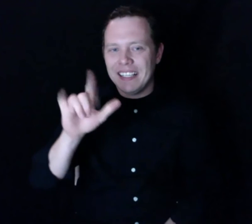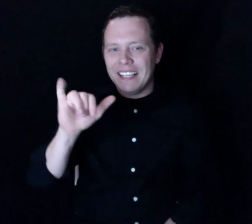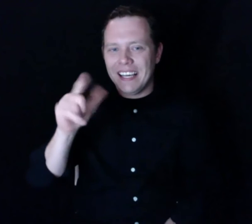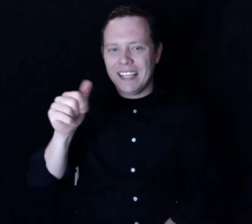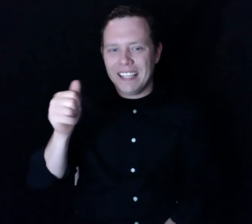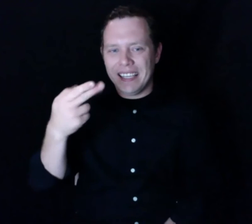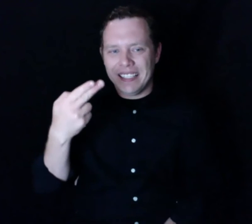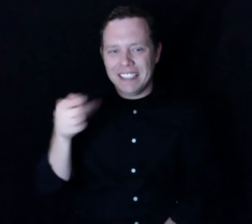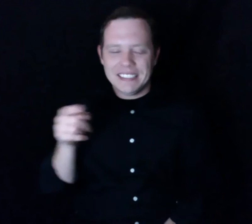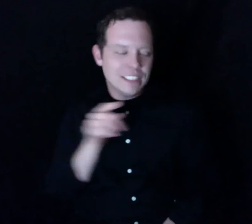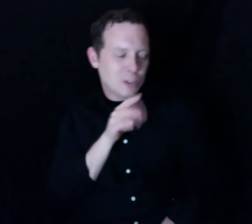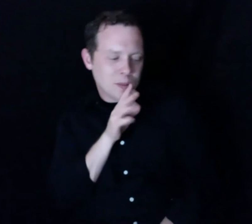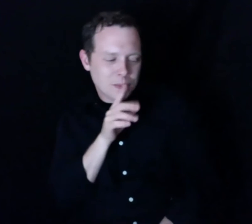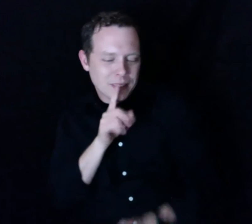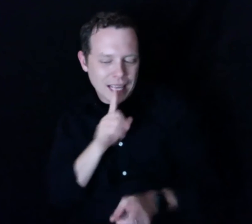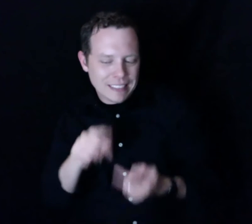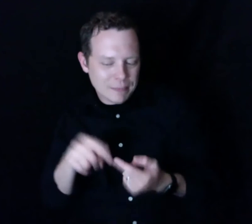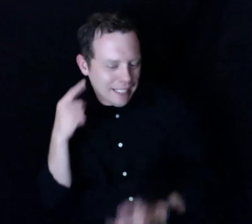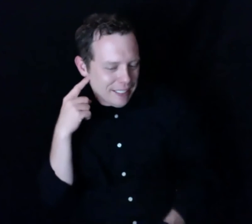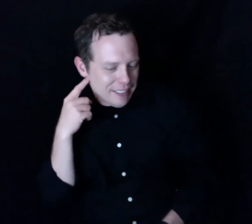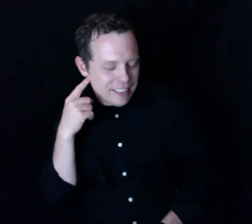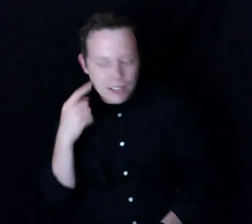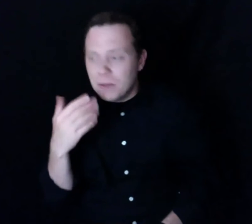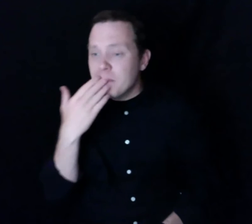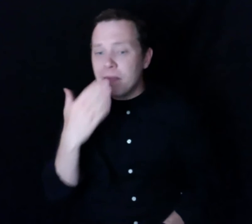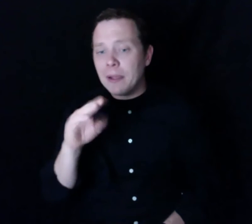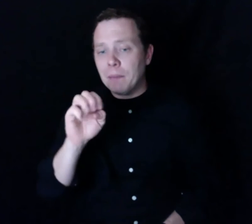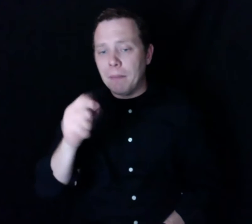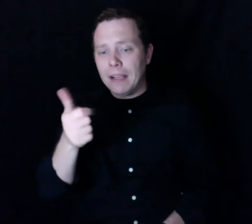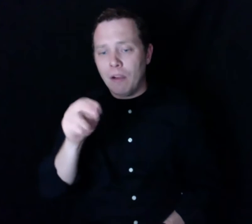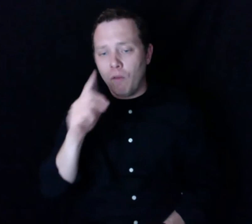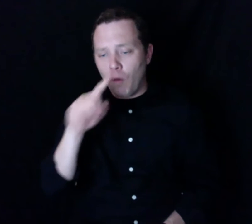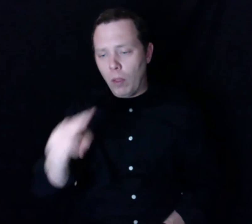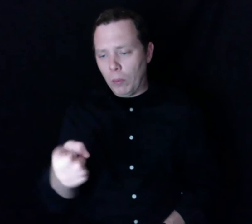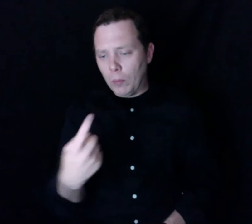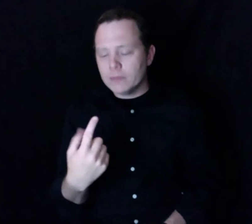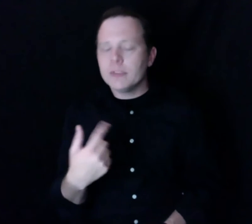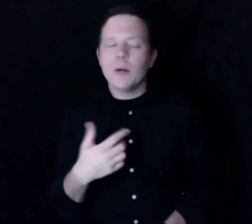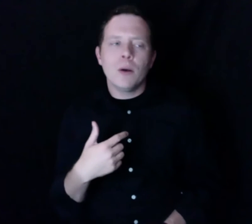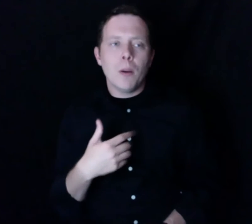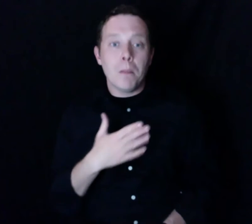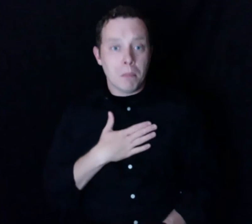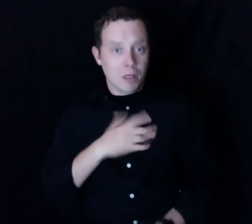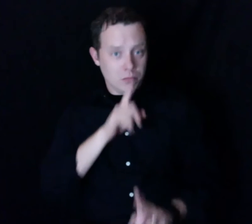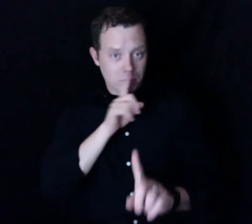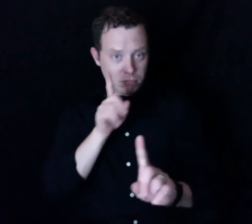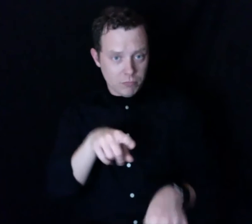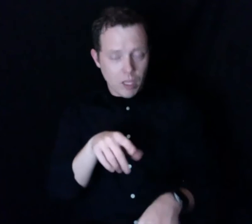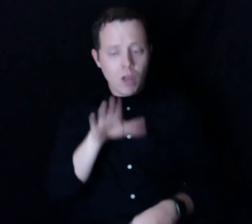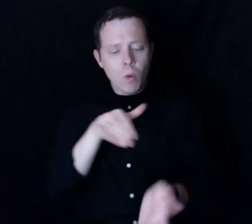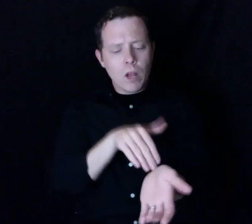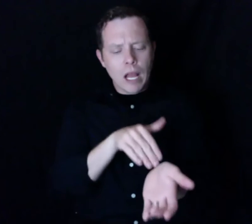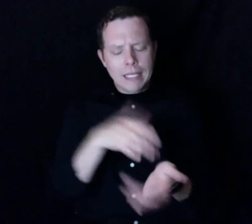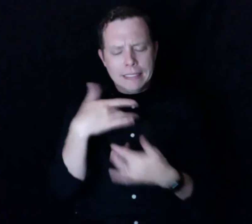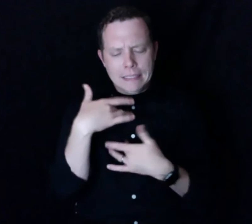ear. So yeah, thank you to Megan for that question. And so what I said is that your physician will